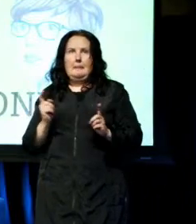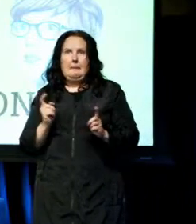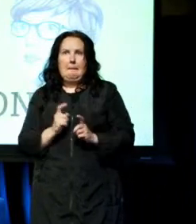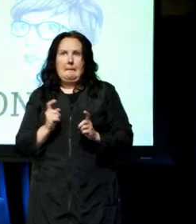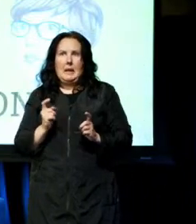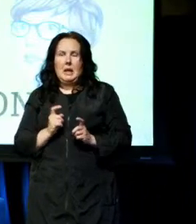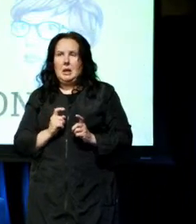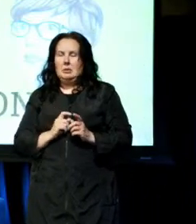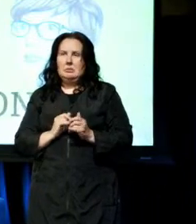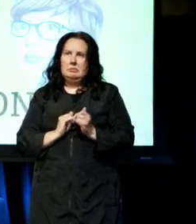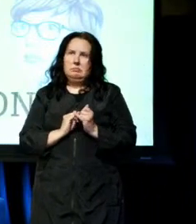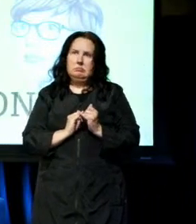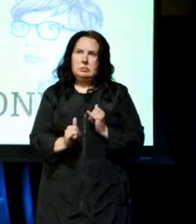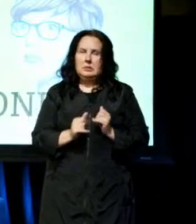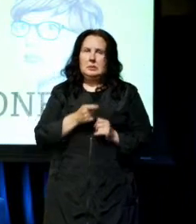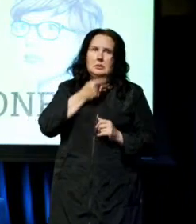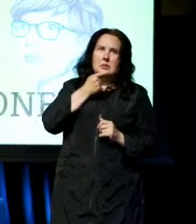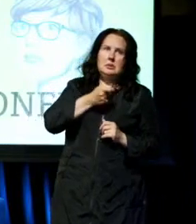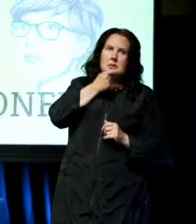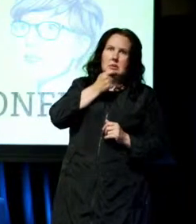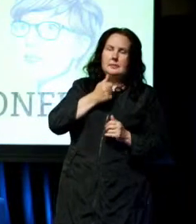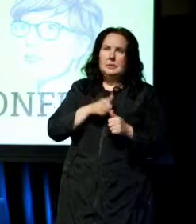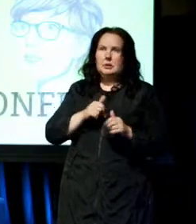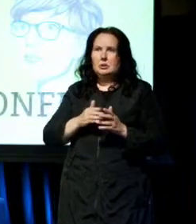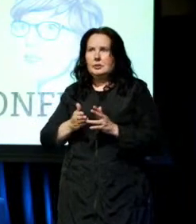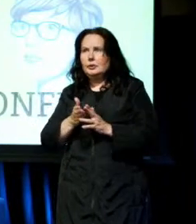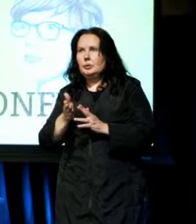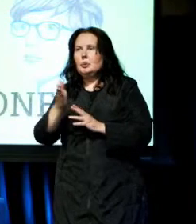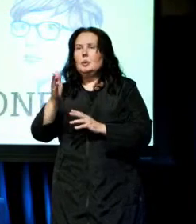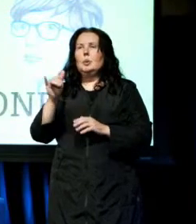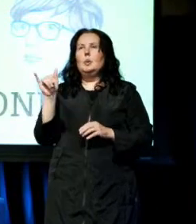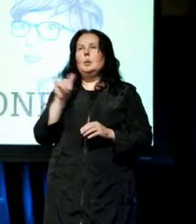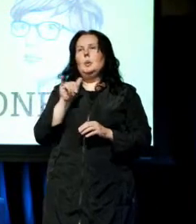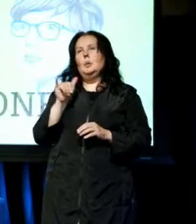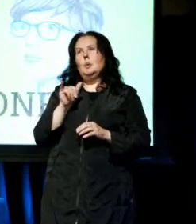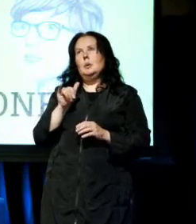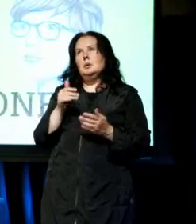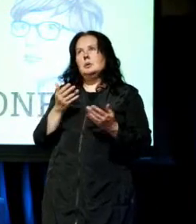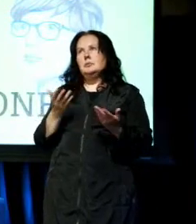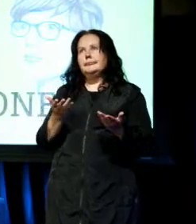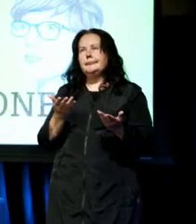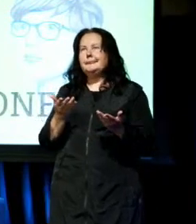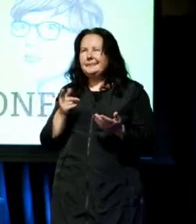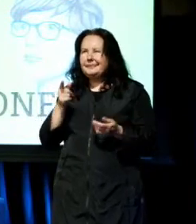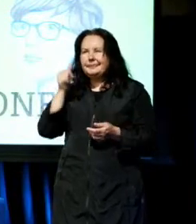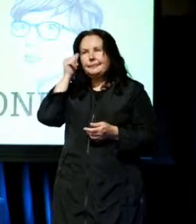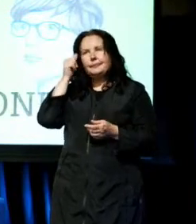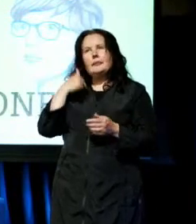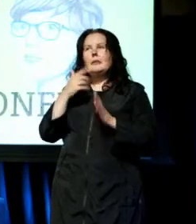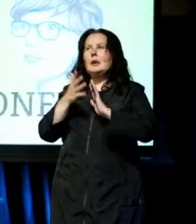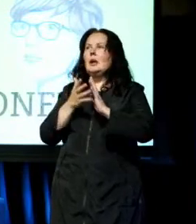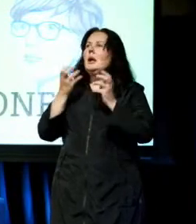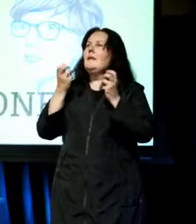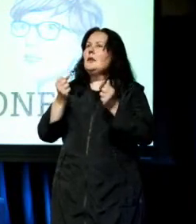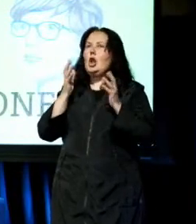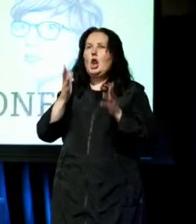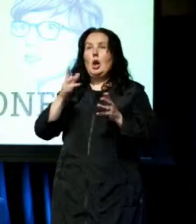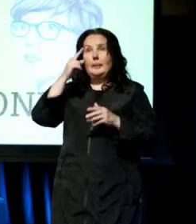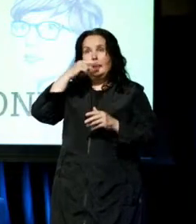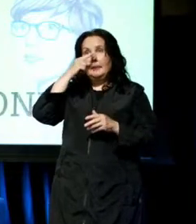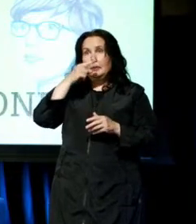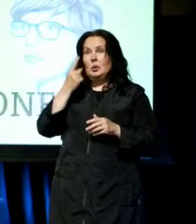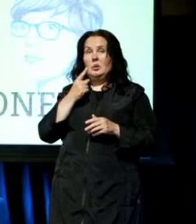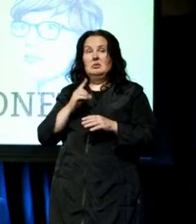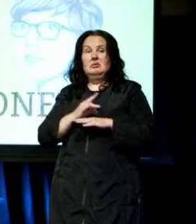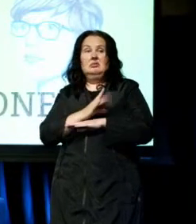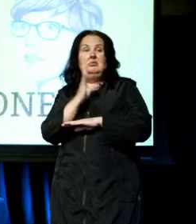you know, taking extra meds to get through or, you know, they're... but, I mean, there would be lots of people who are shut out of